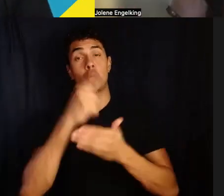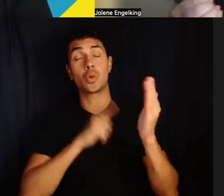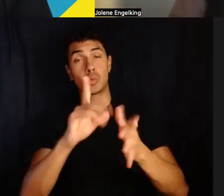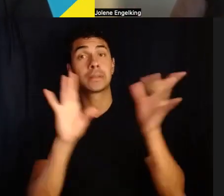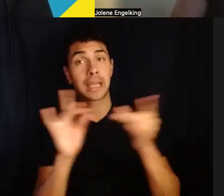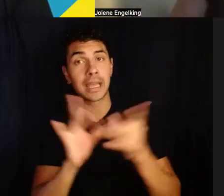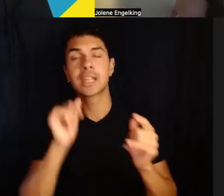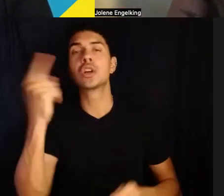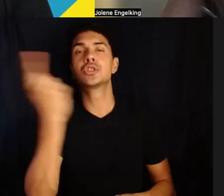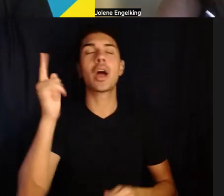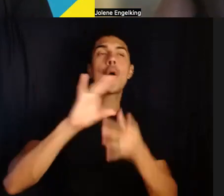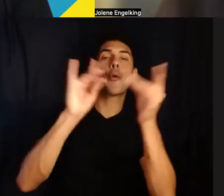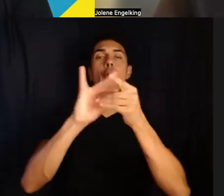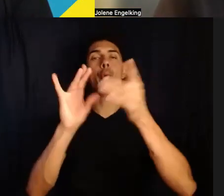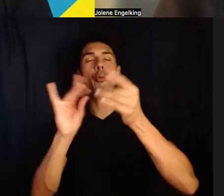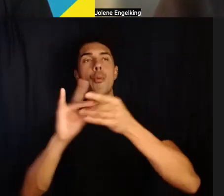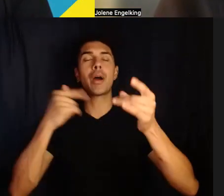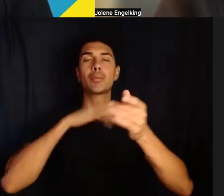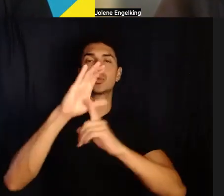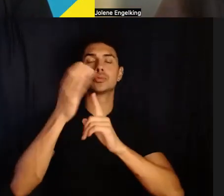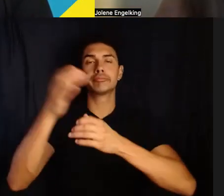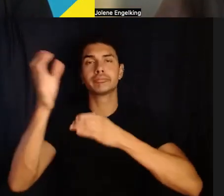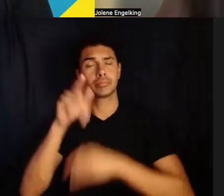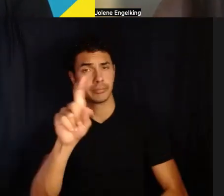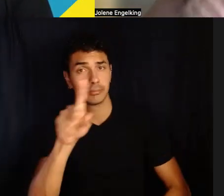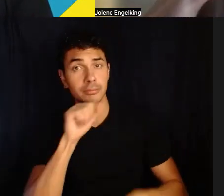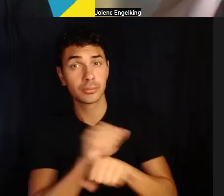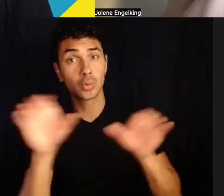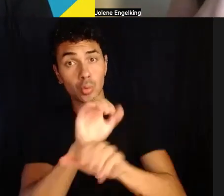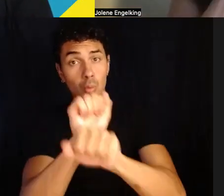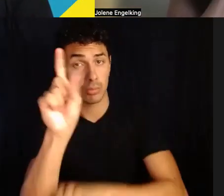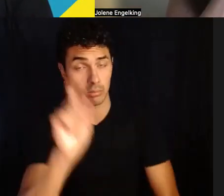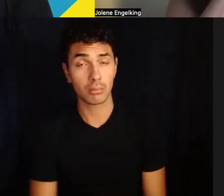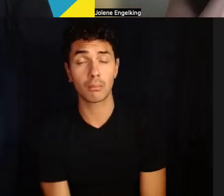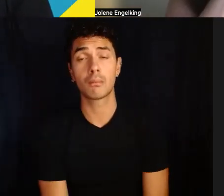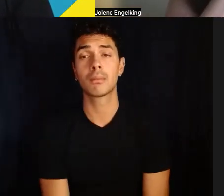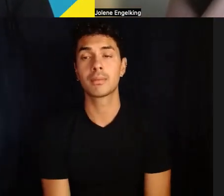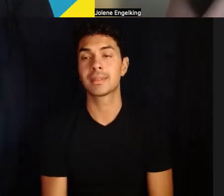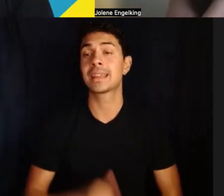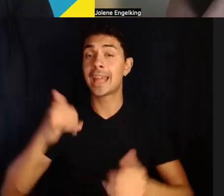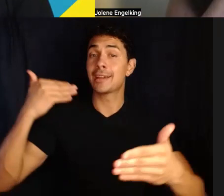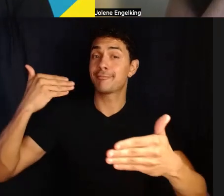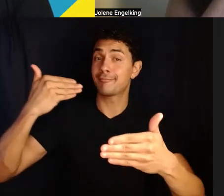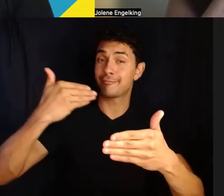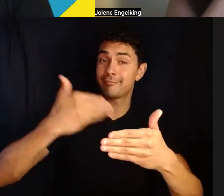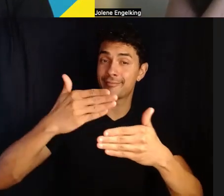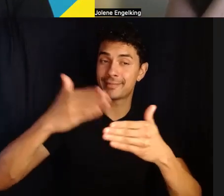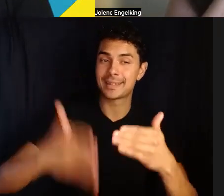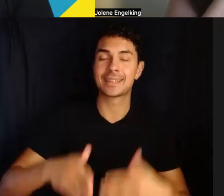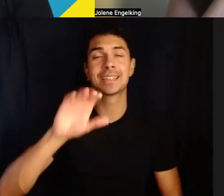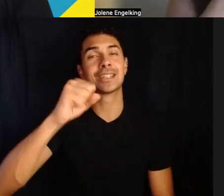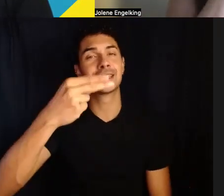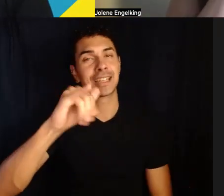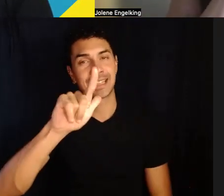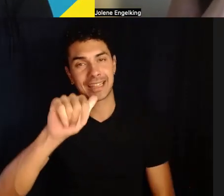optics of being culturally competent? So we're kind of coming towards our end here. And Shayla, any